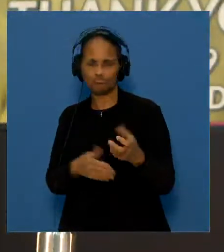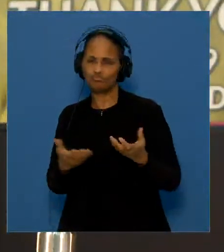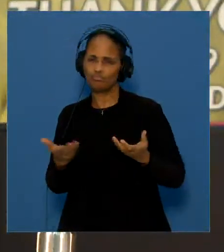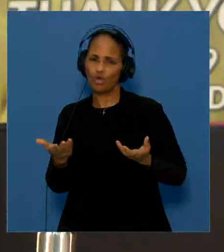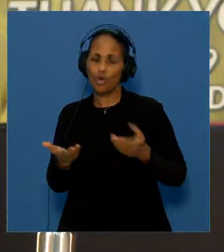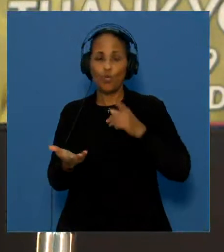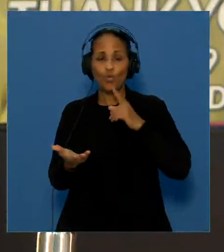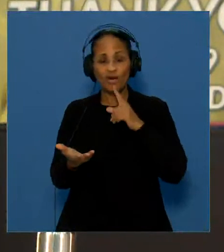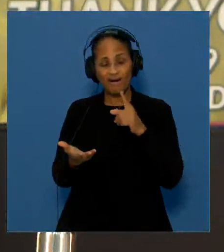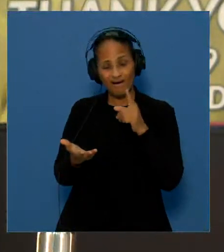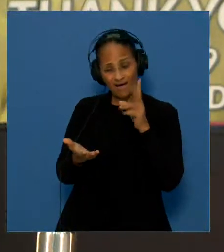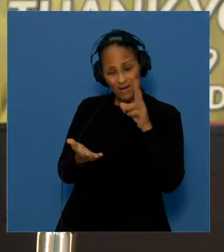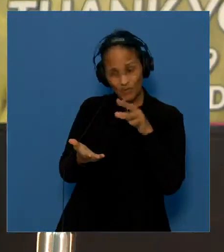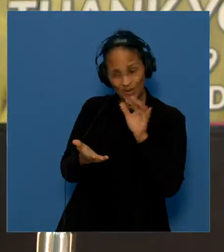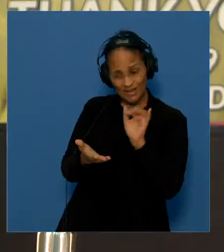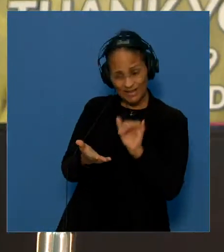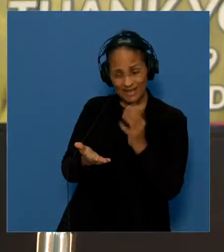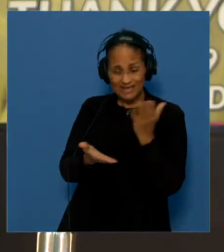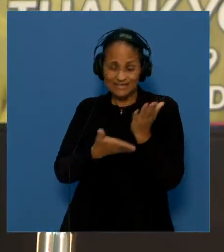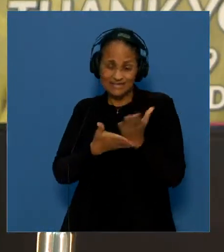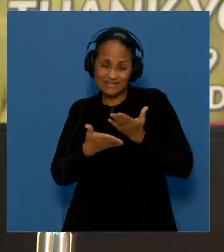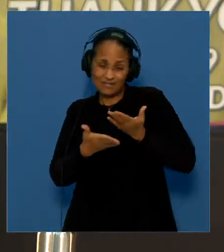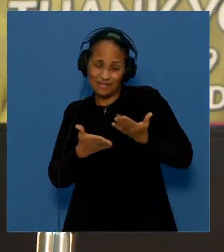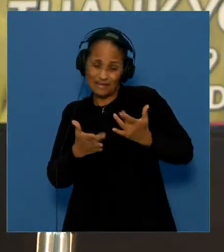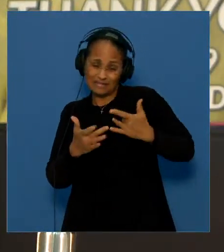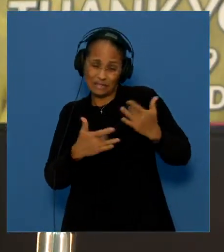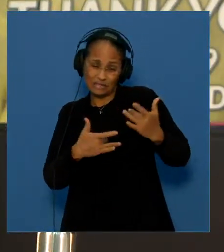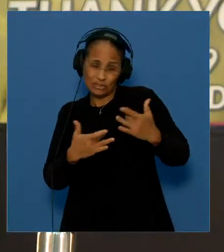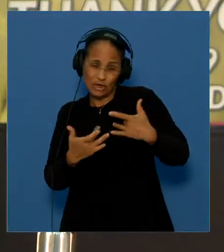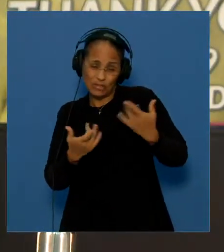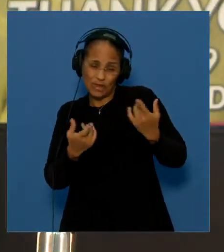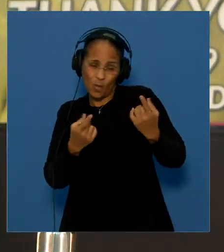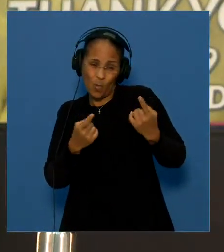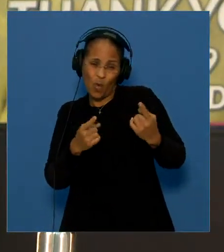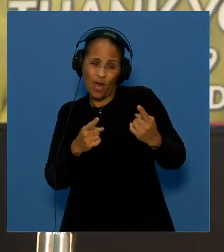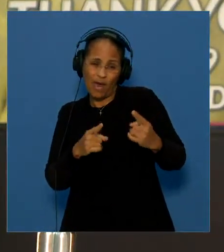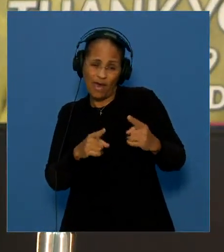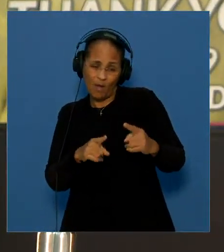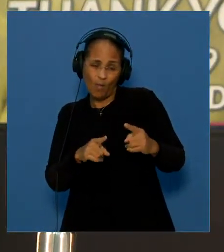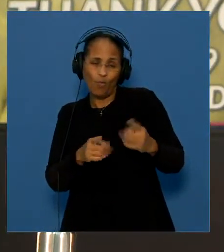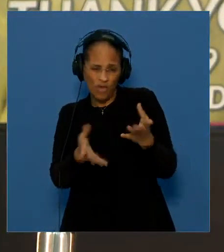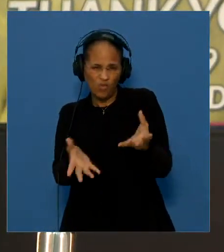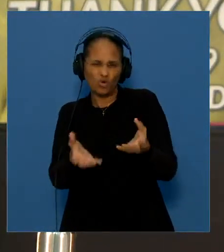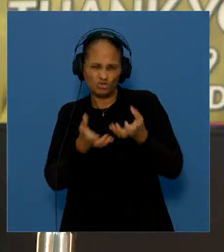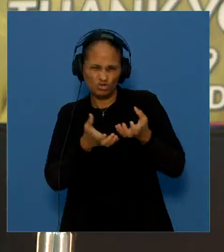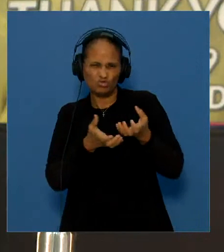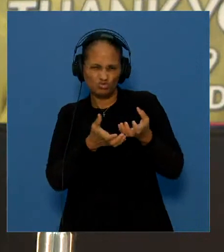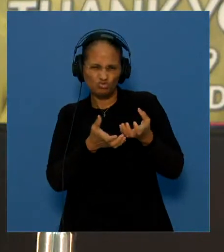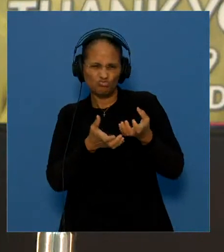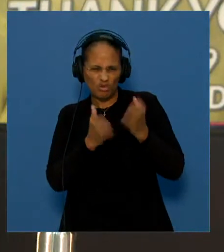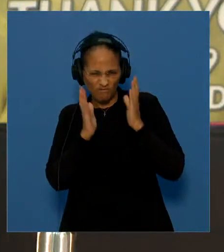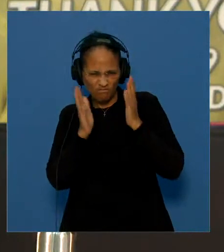We are looking at that. That is certainly something that's a concern that we hope to address, and no doubt the recent